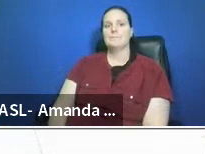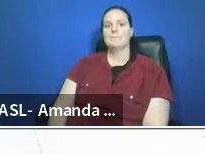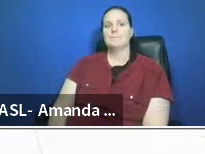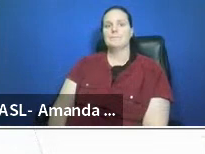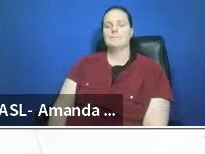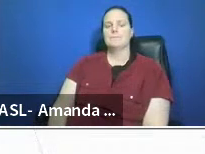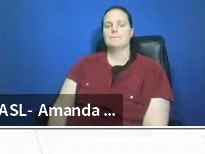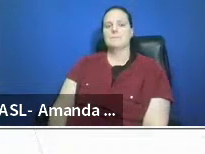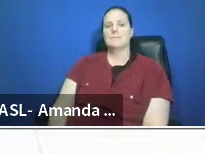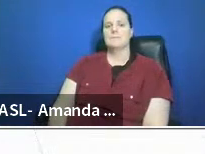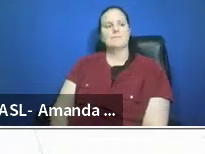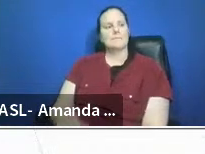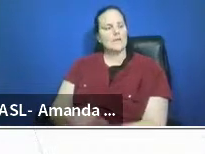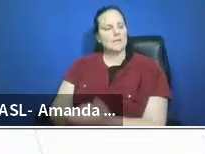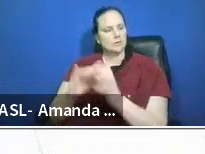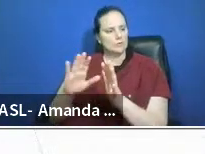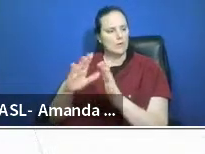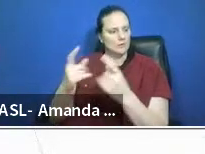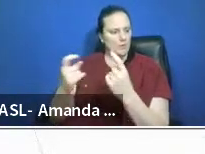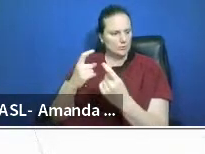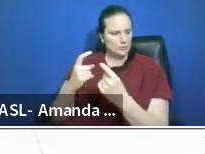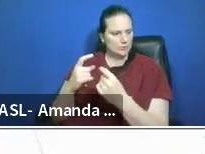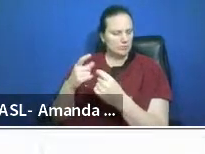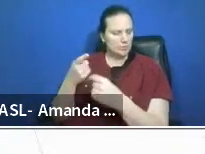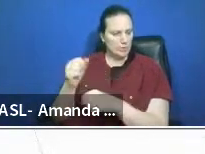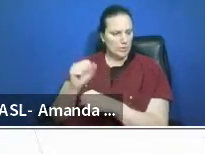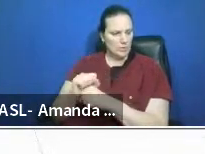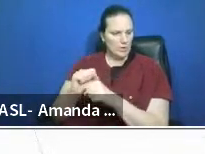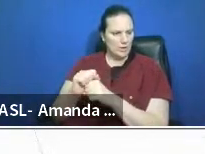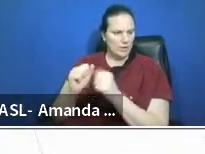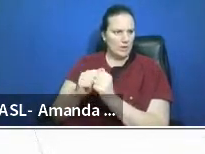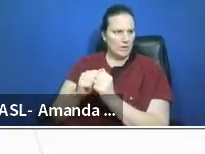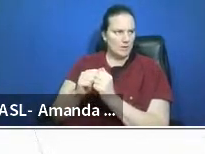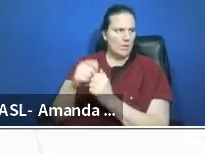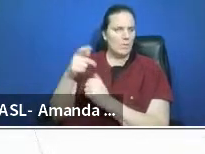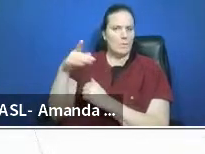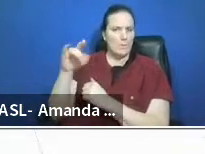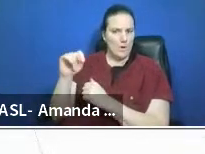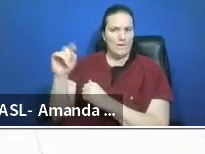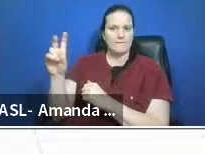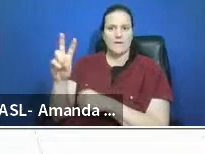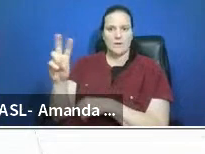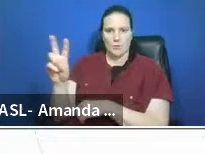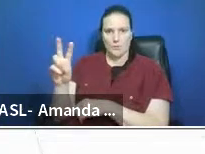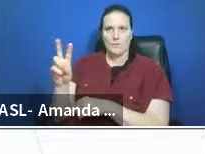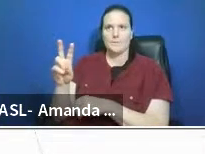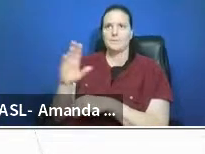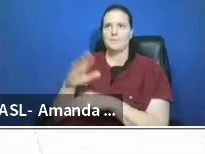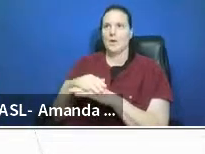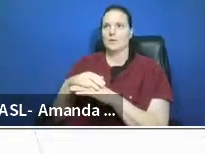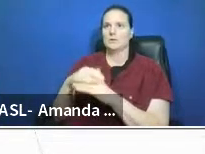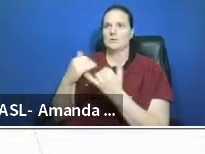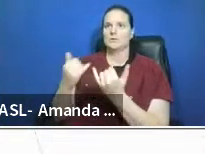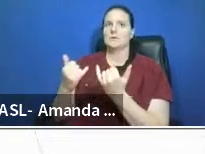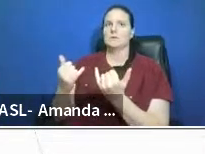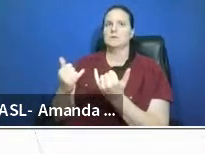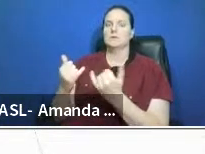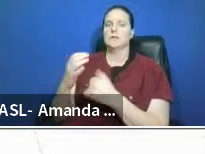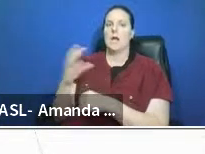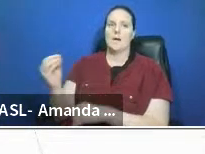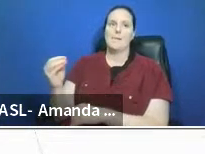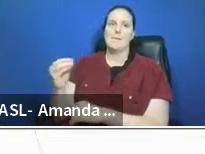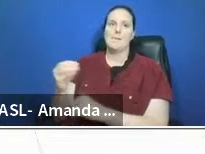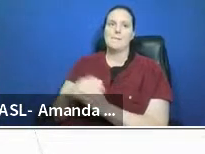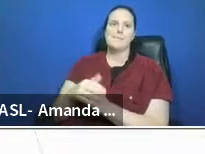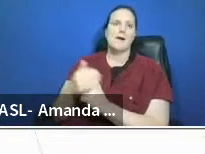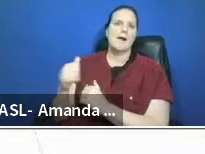Yeah, great question, Jana. We've been working with the Port of Vancouver on the existing and